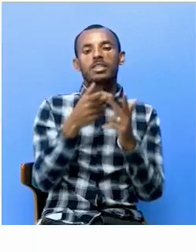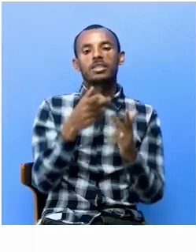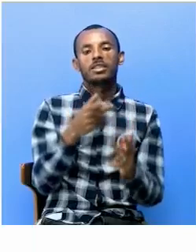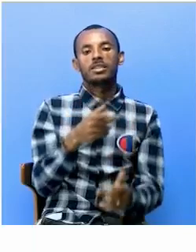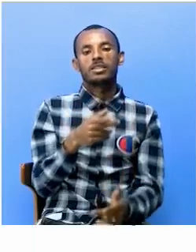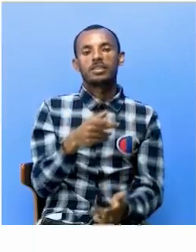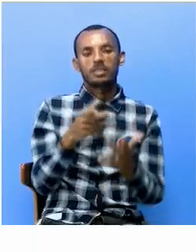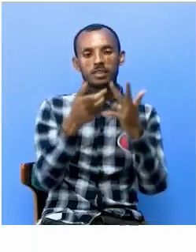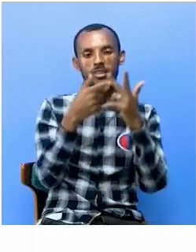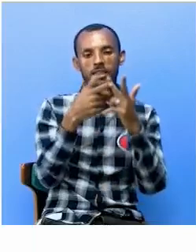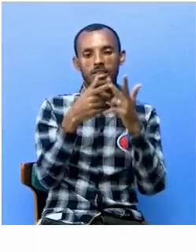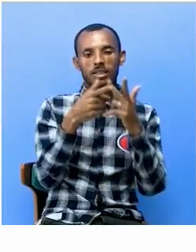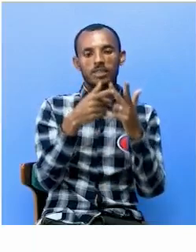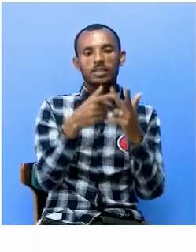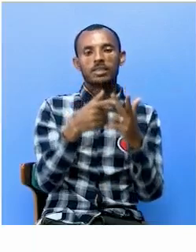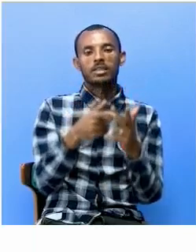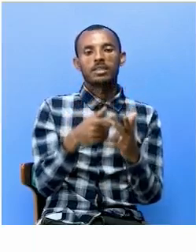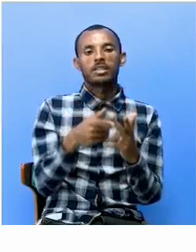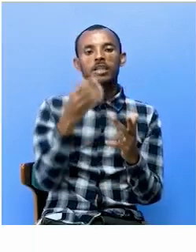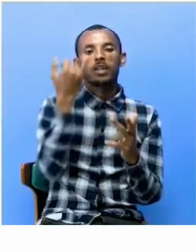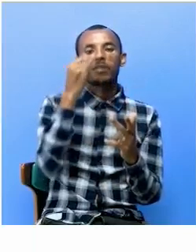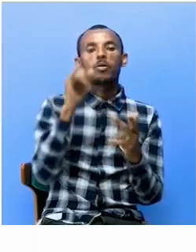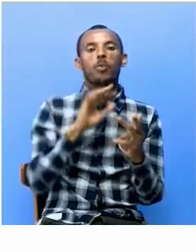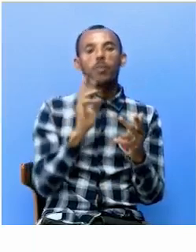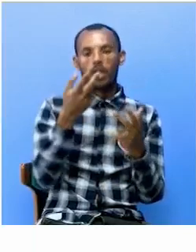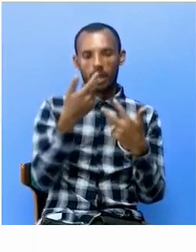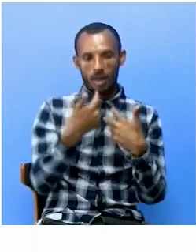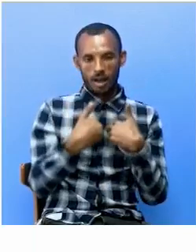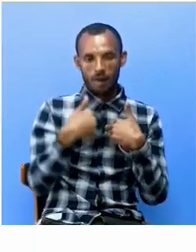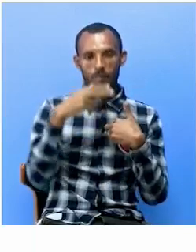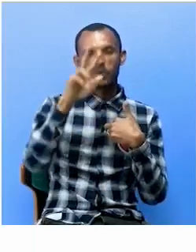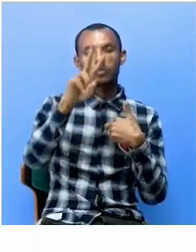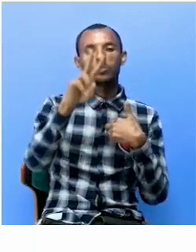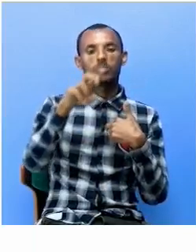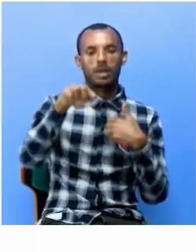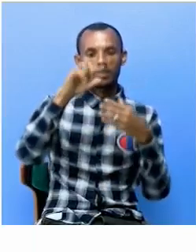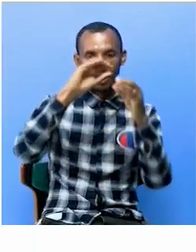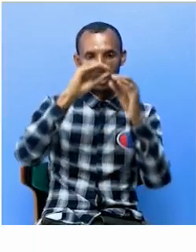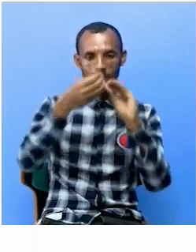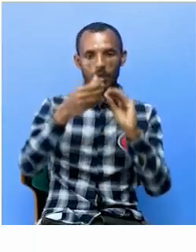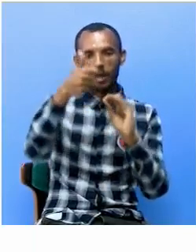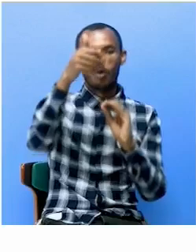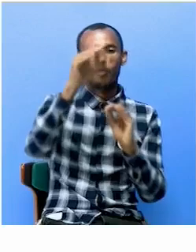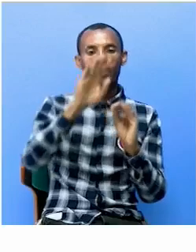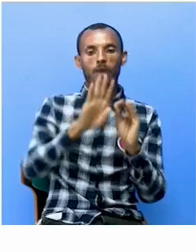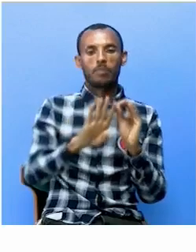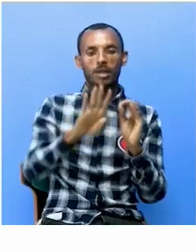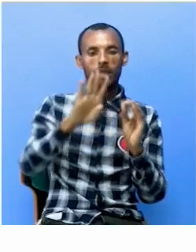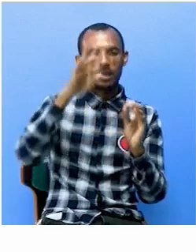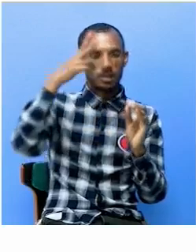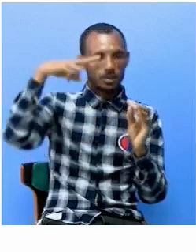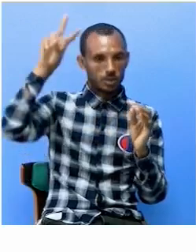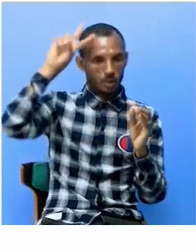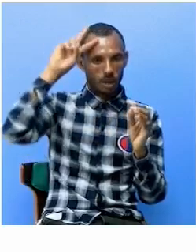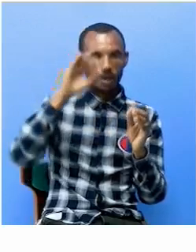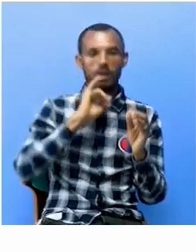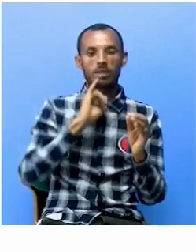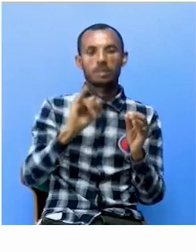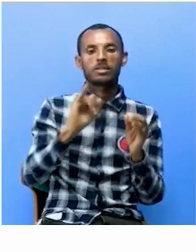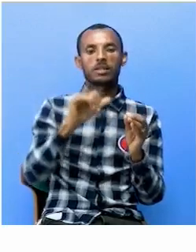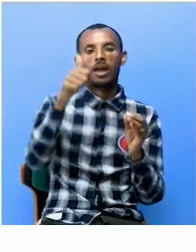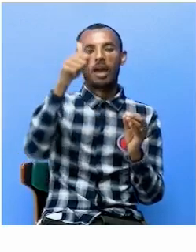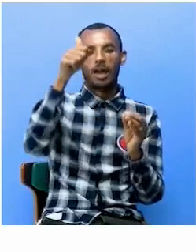is if we have two rational numbers, A over B the whole square is